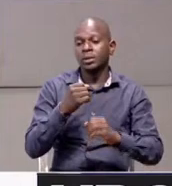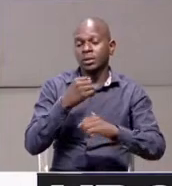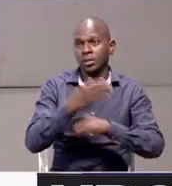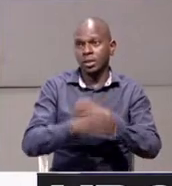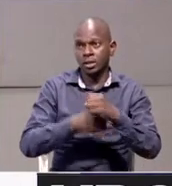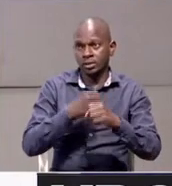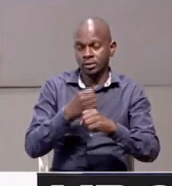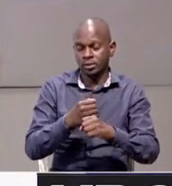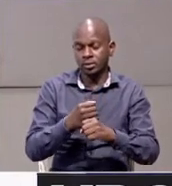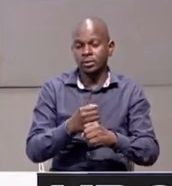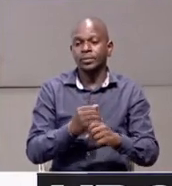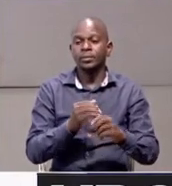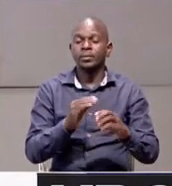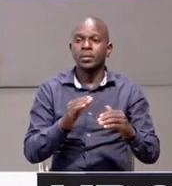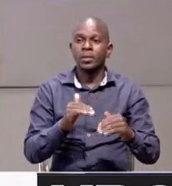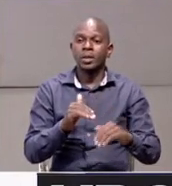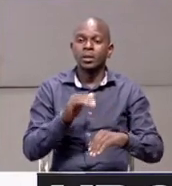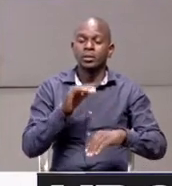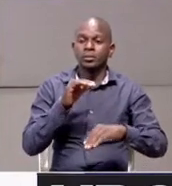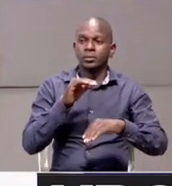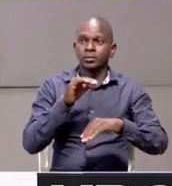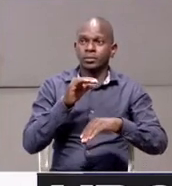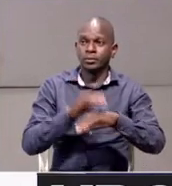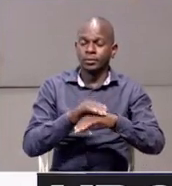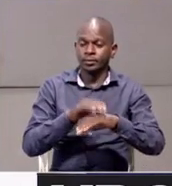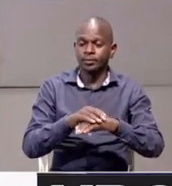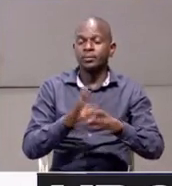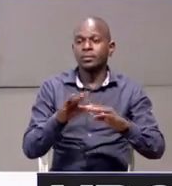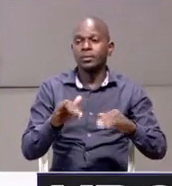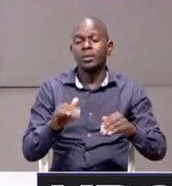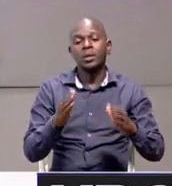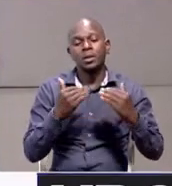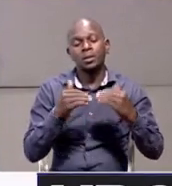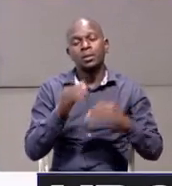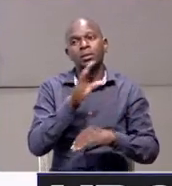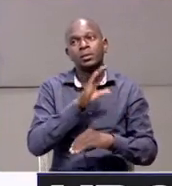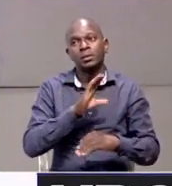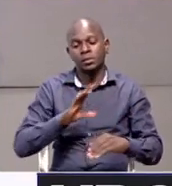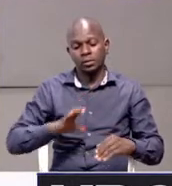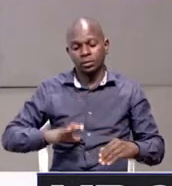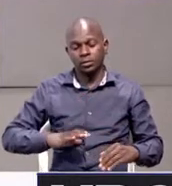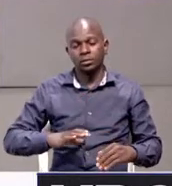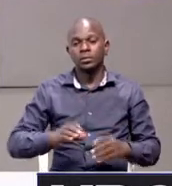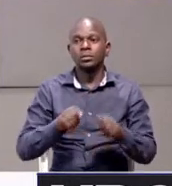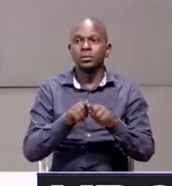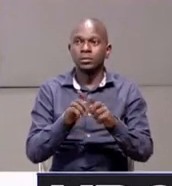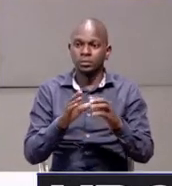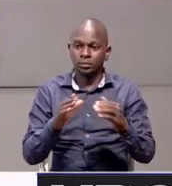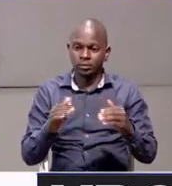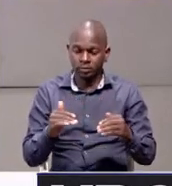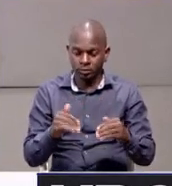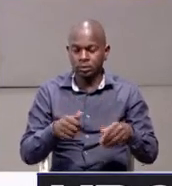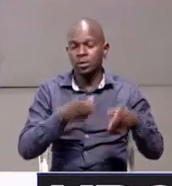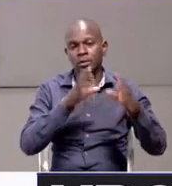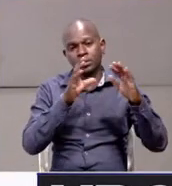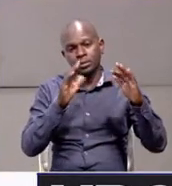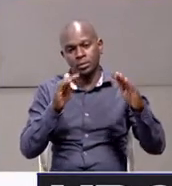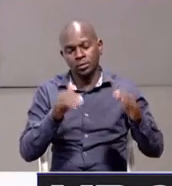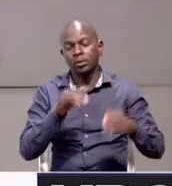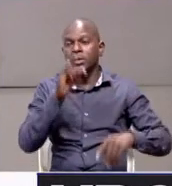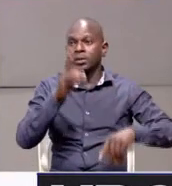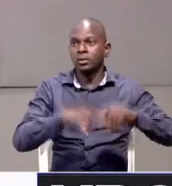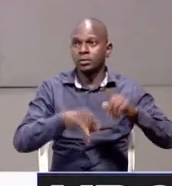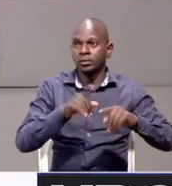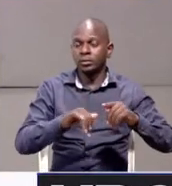At Setter High Mbalala, Christians were encouraged to thank God for achievements and also to commend their